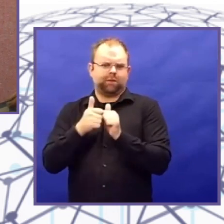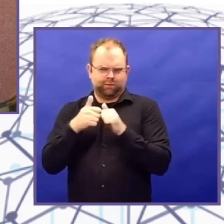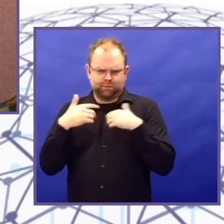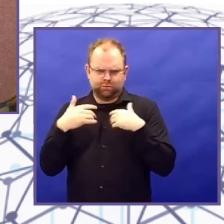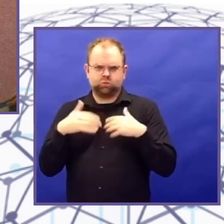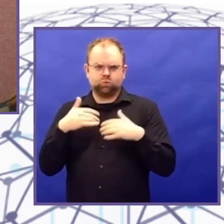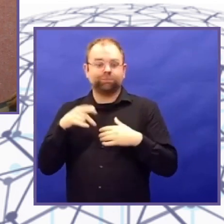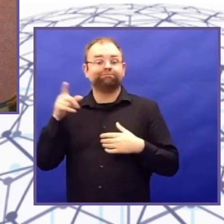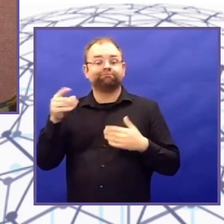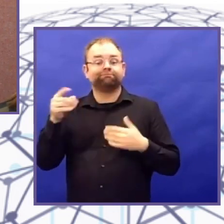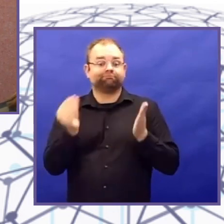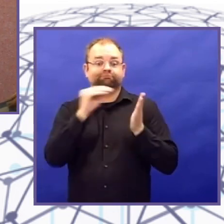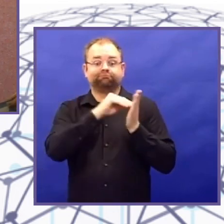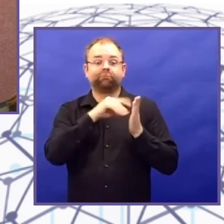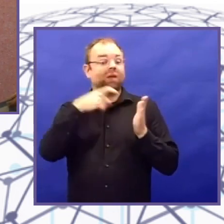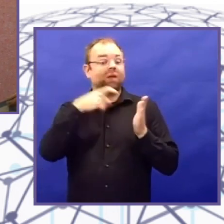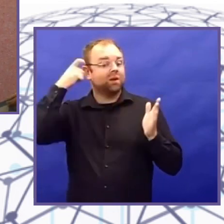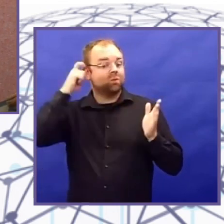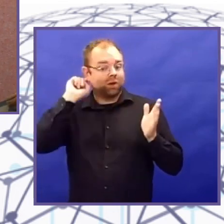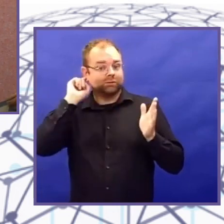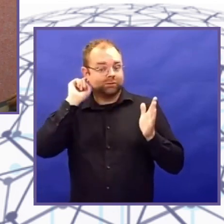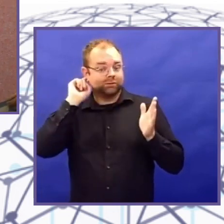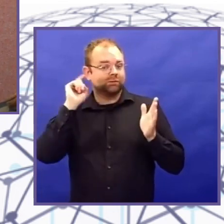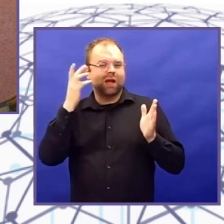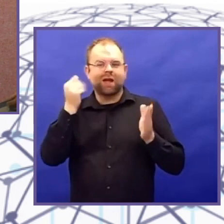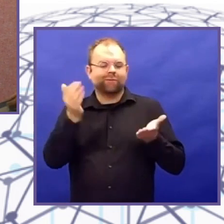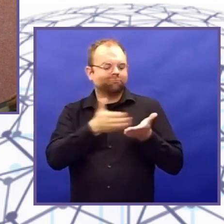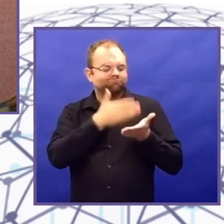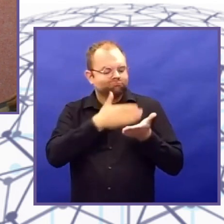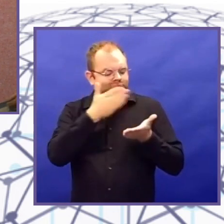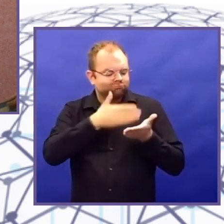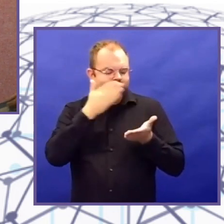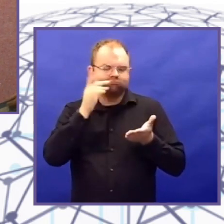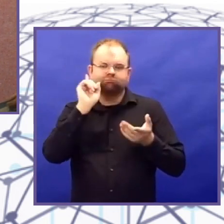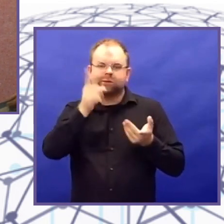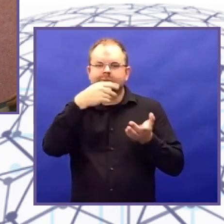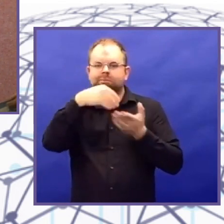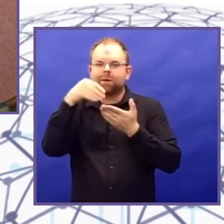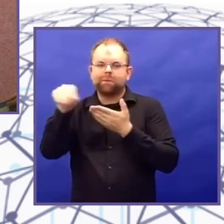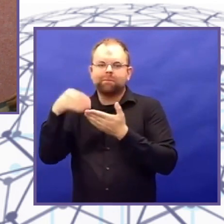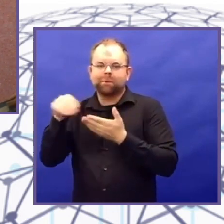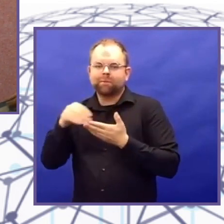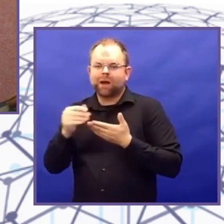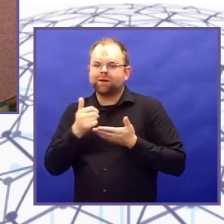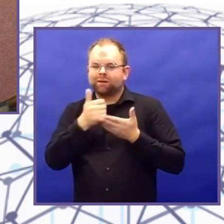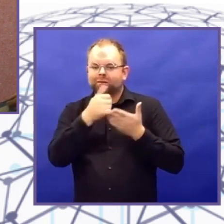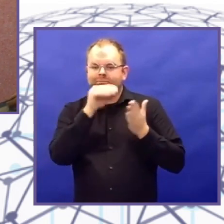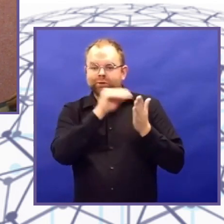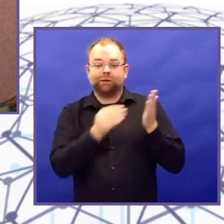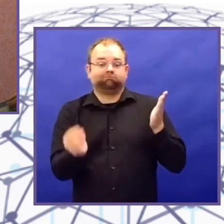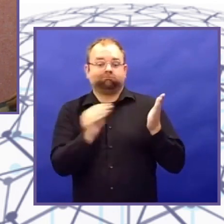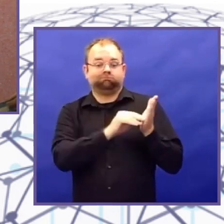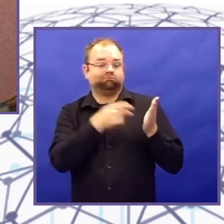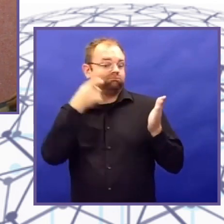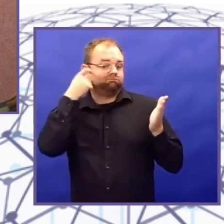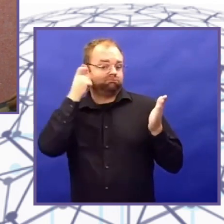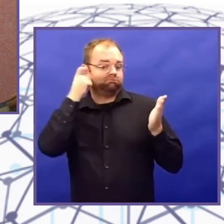to increase the uptake of the newly added products in low and middle income countries, the impact was really